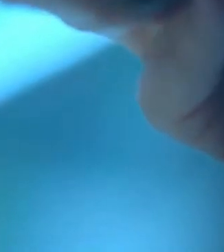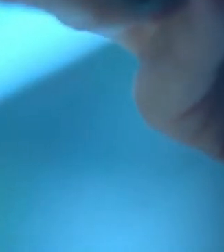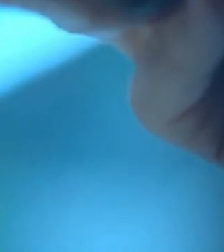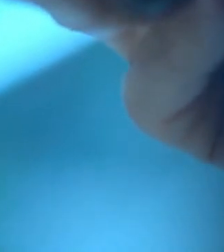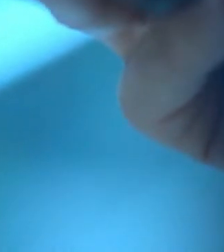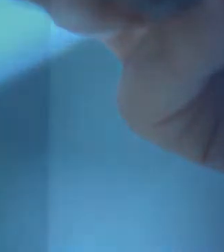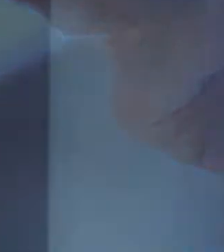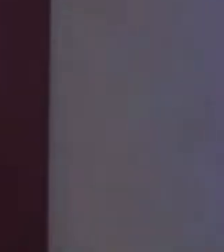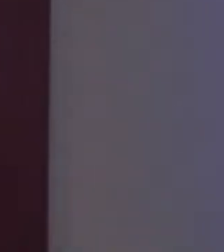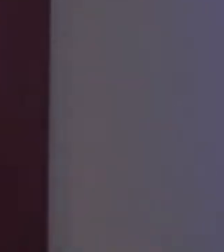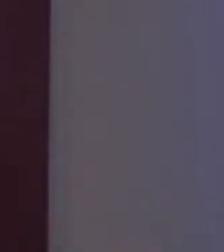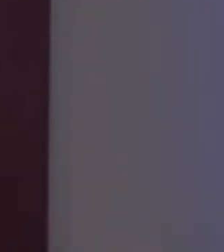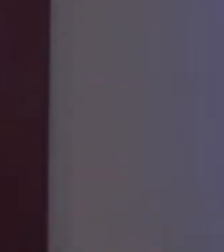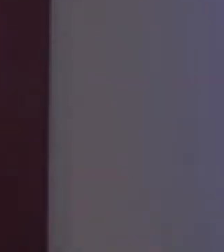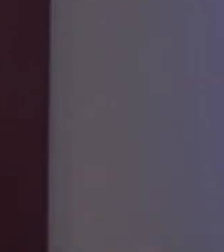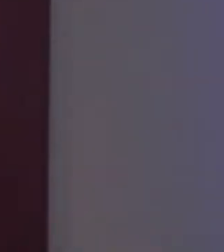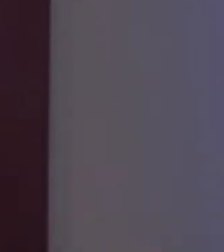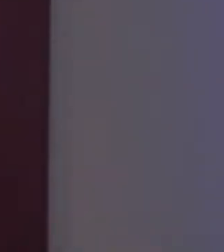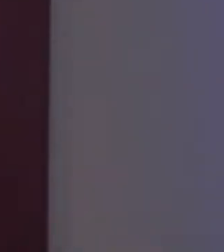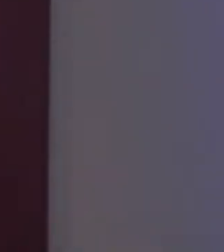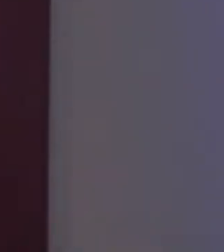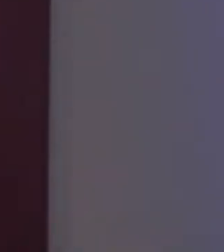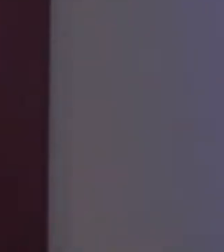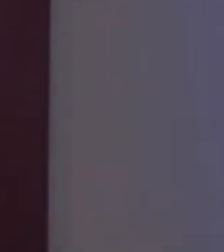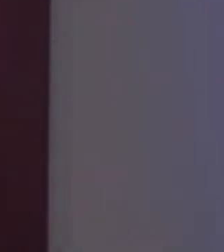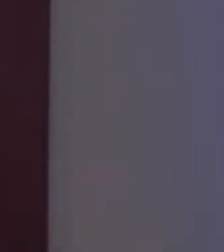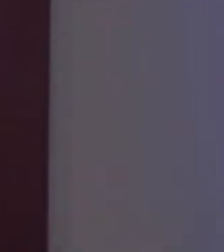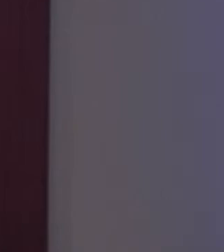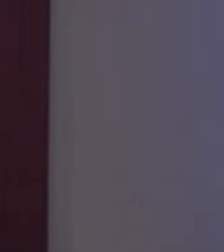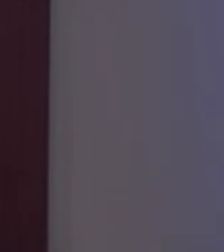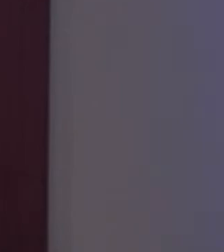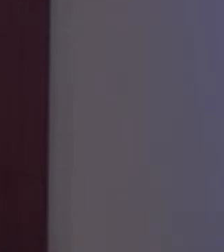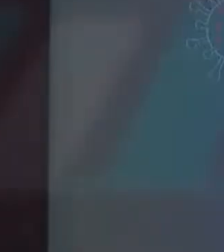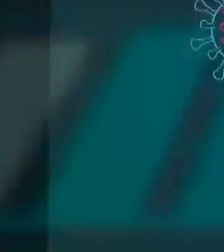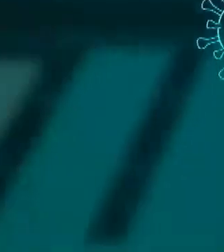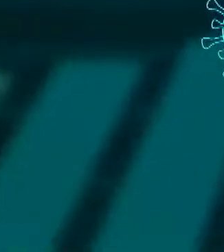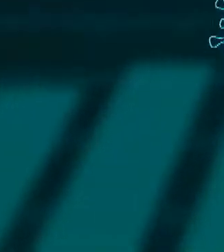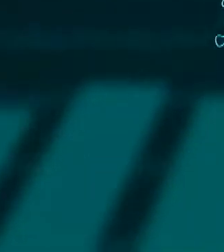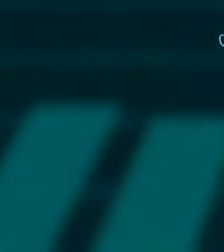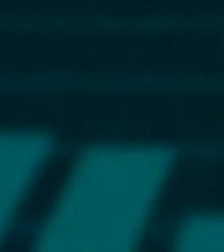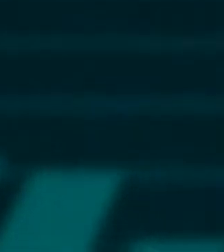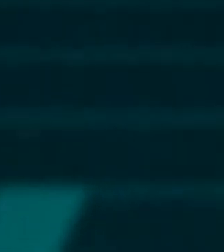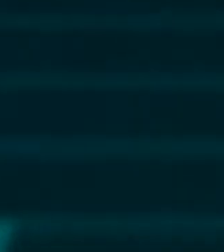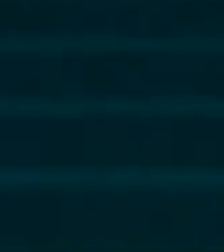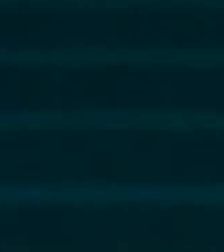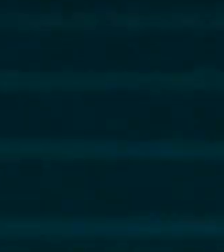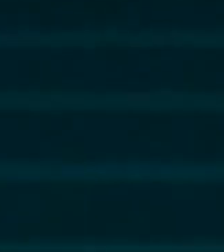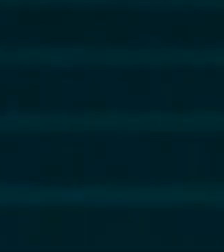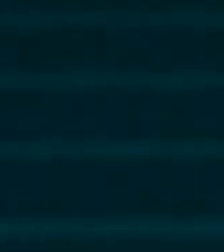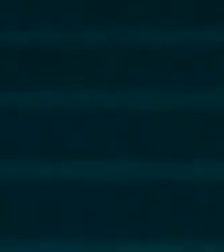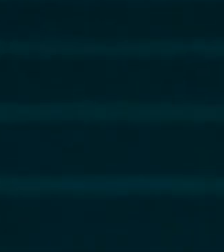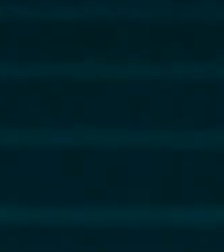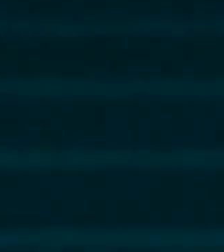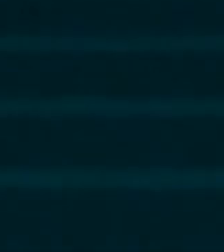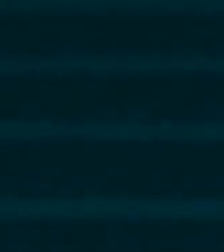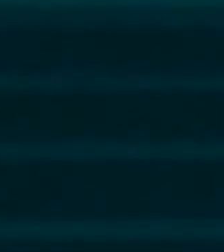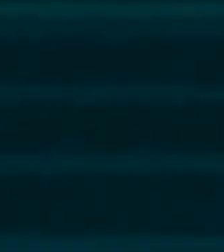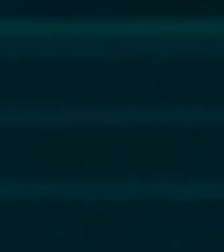screen. But first, as always, let's get to our COVID count with Medical Director of Infection Prevention and Control, Dr. Dana Hawkinson. Good morning to you.